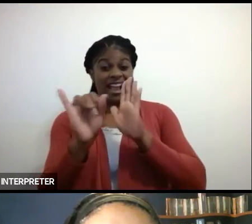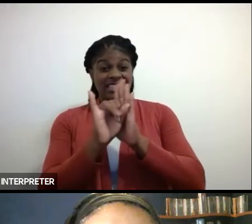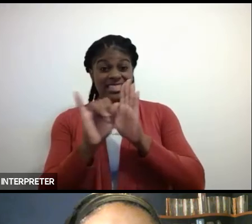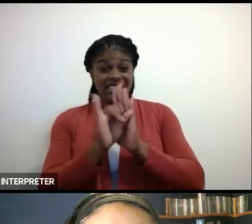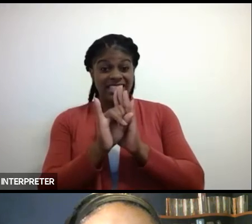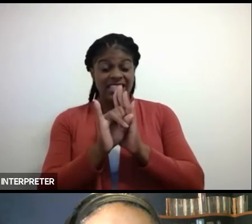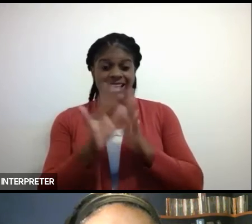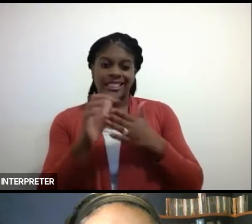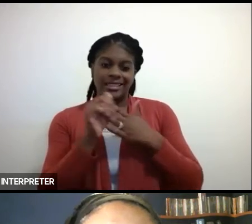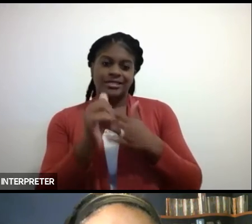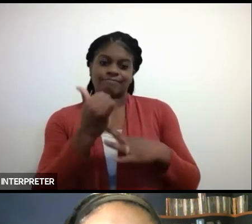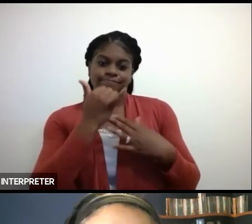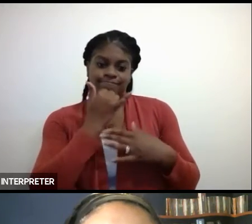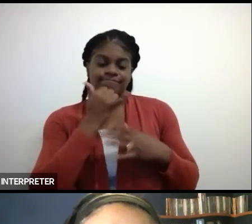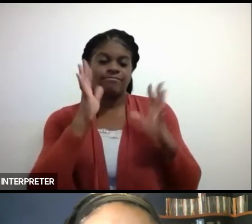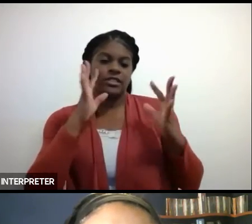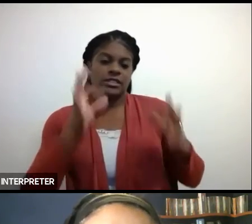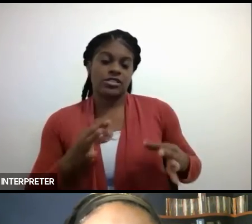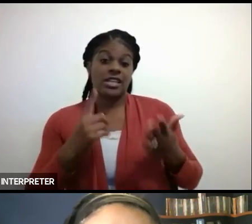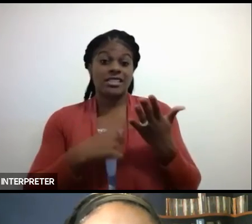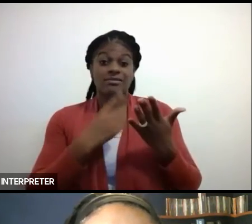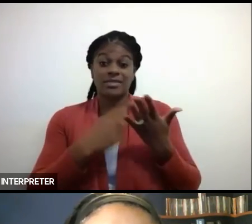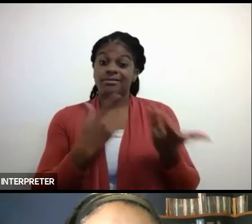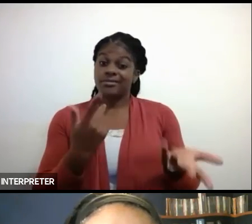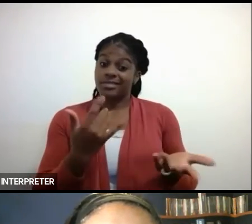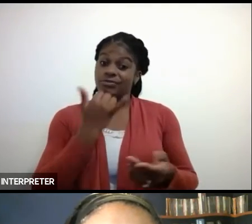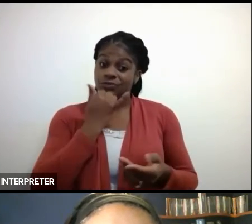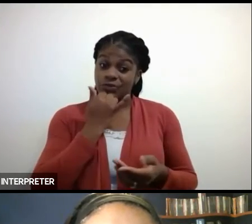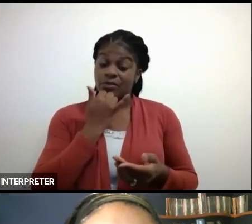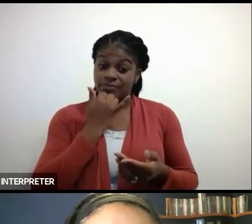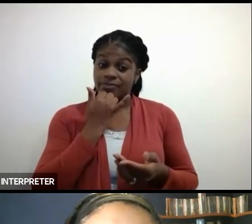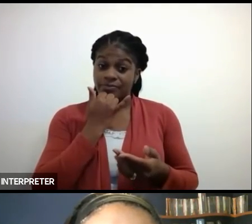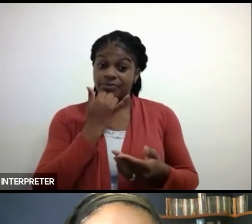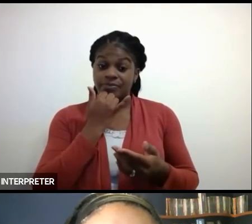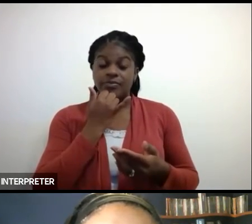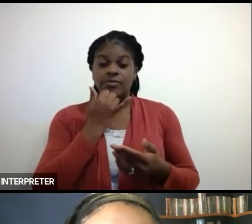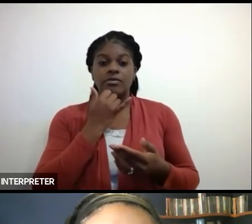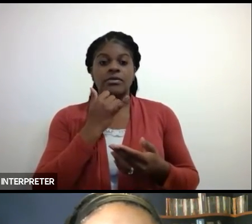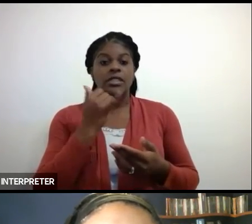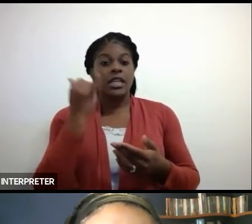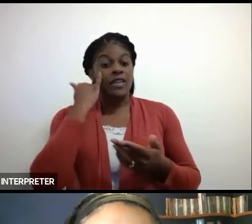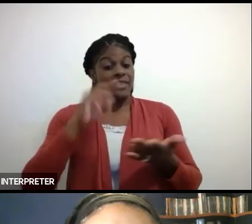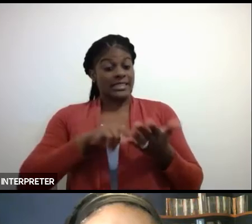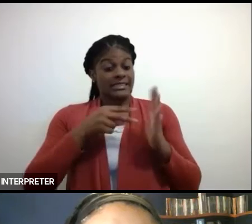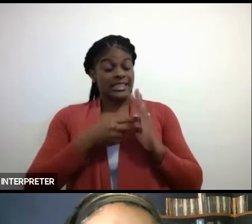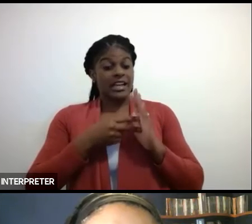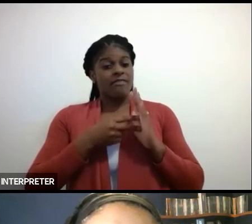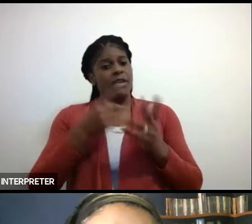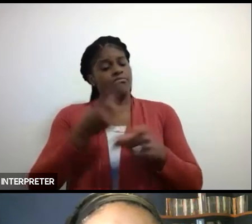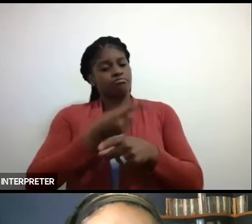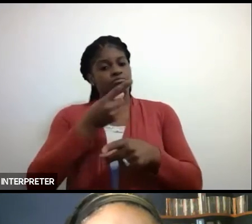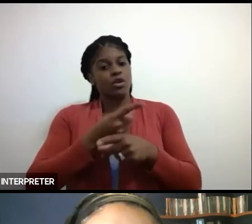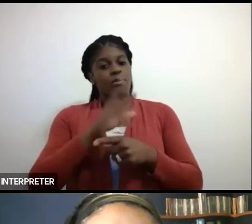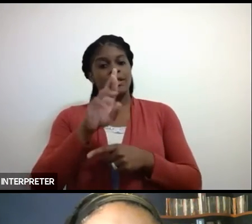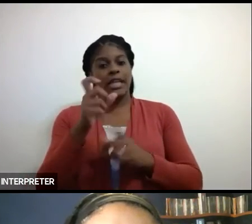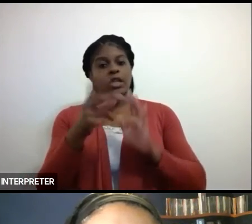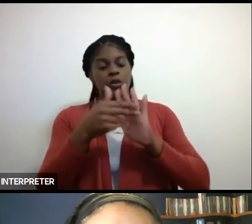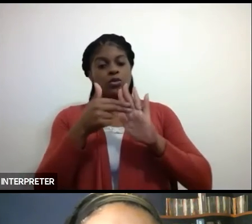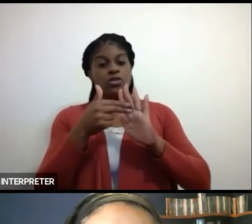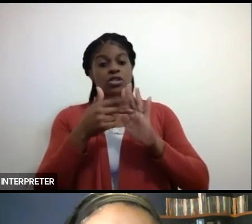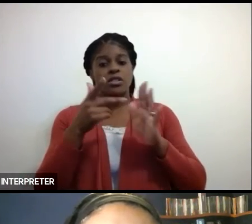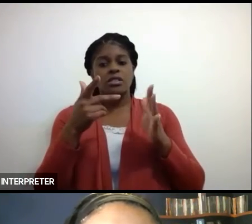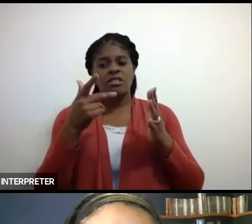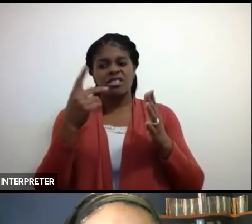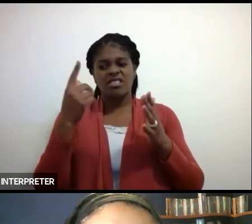inaccurate decisions and sometimes wrong decisions. And if the intent of a proper diagnosis is to ultimately lead